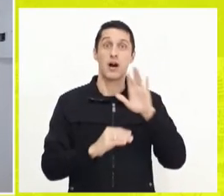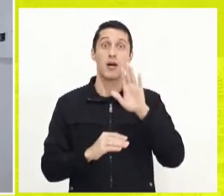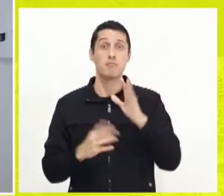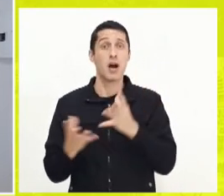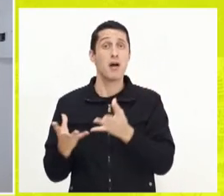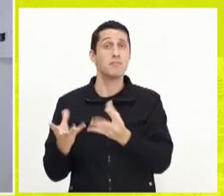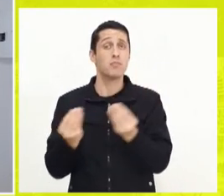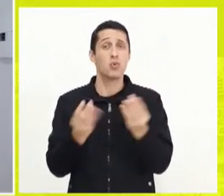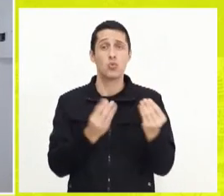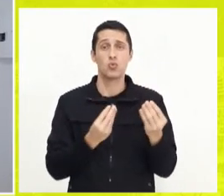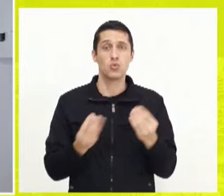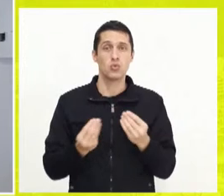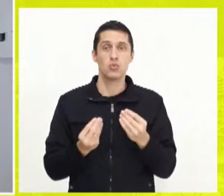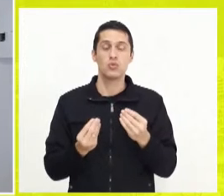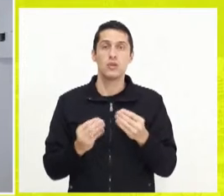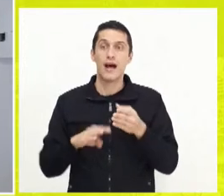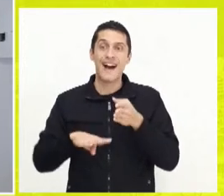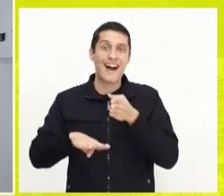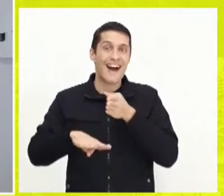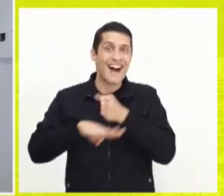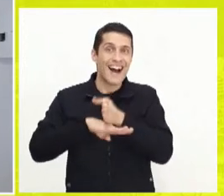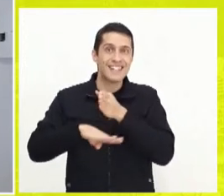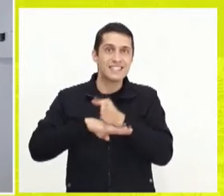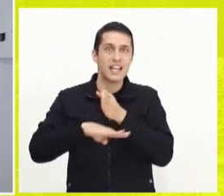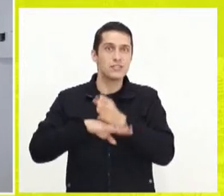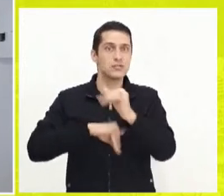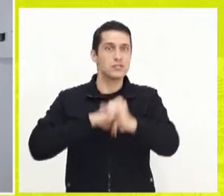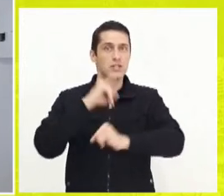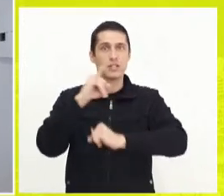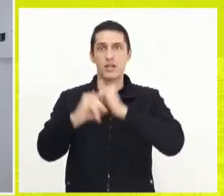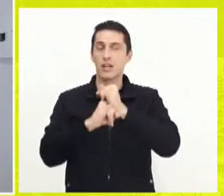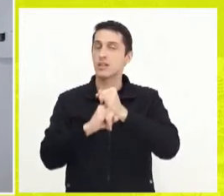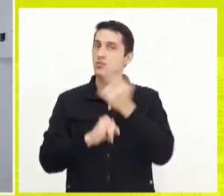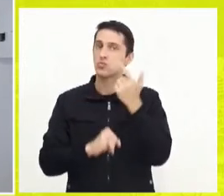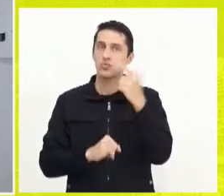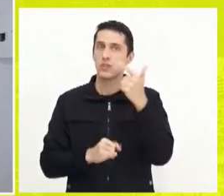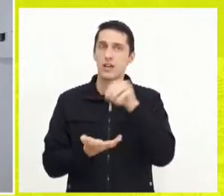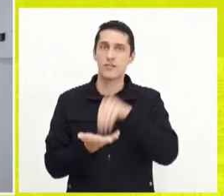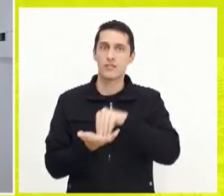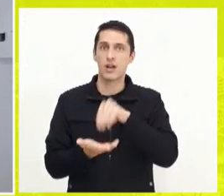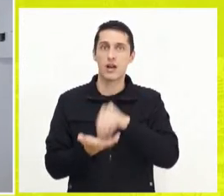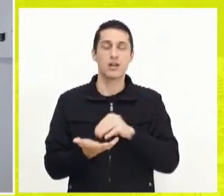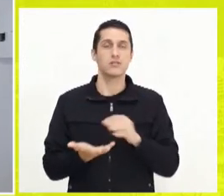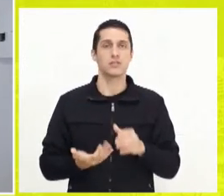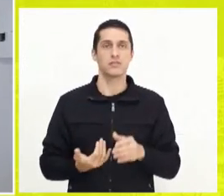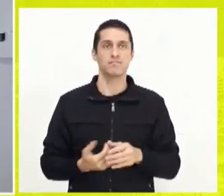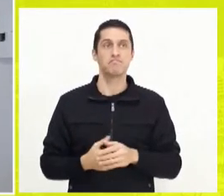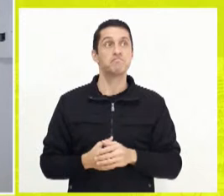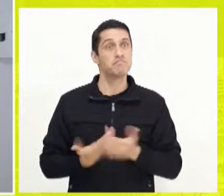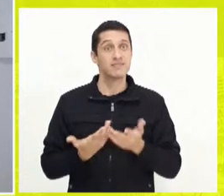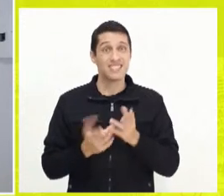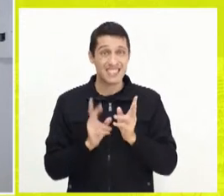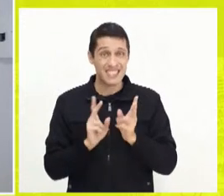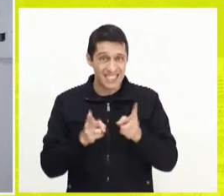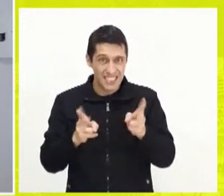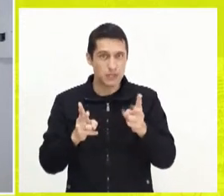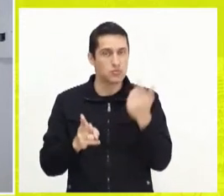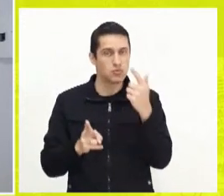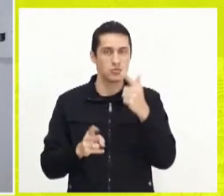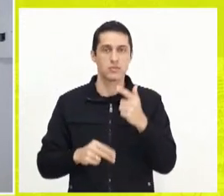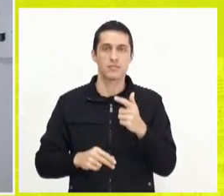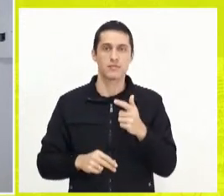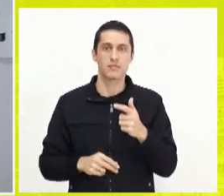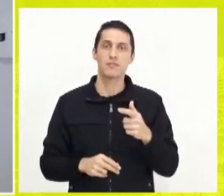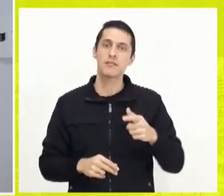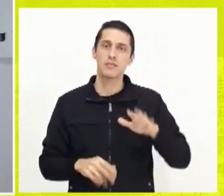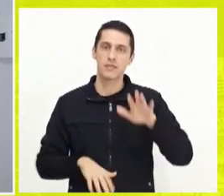but may most many of these people don't have access to the internet in such a constant or intense